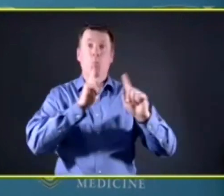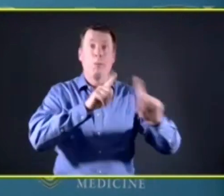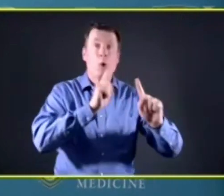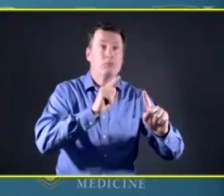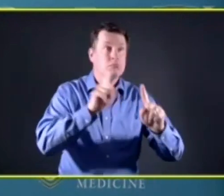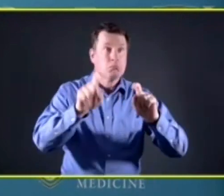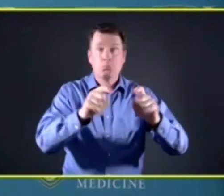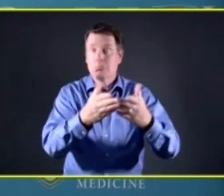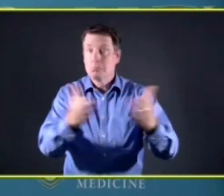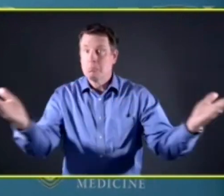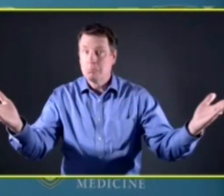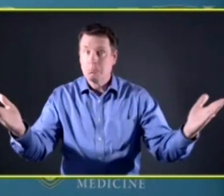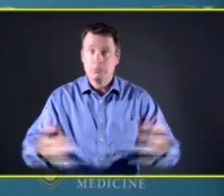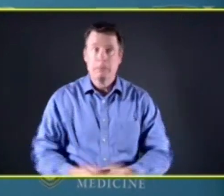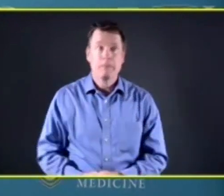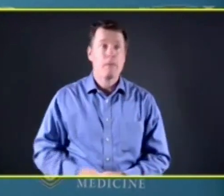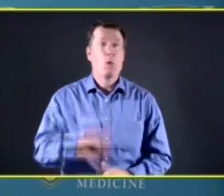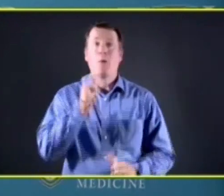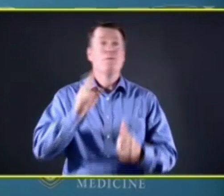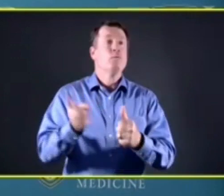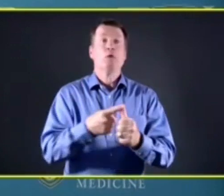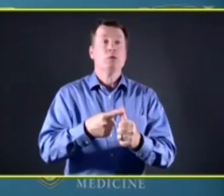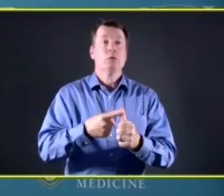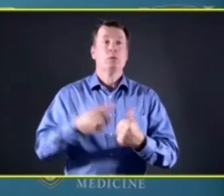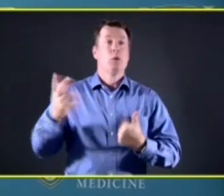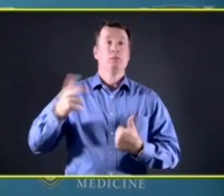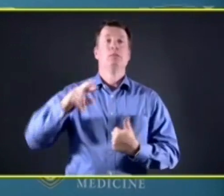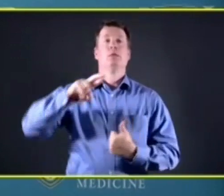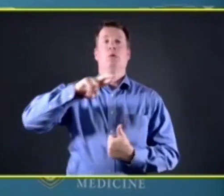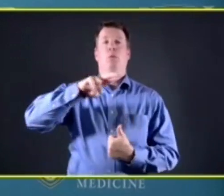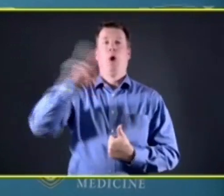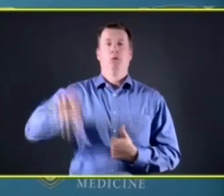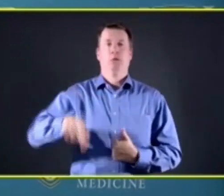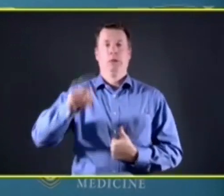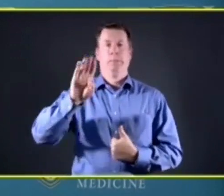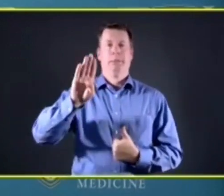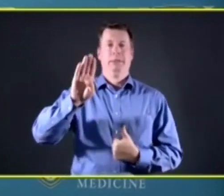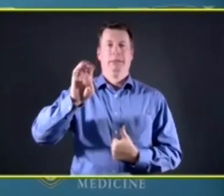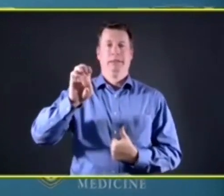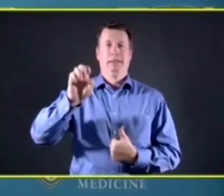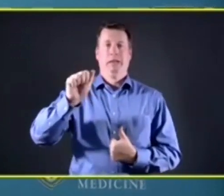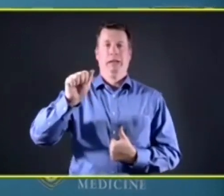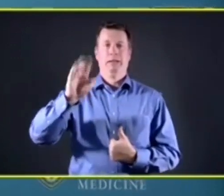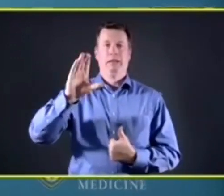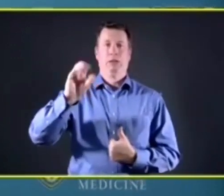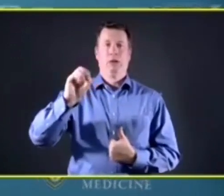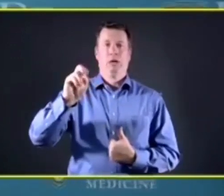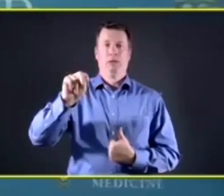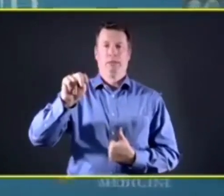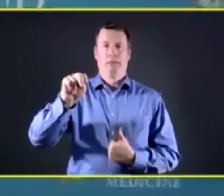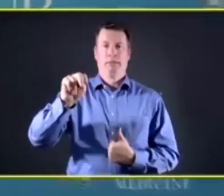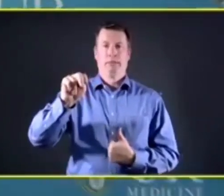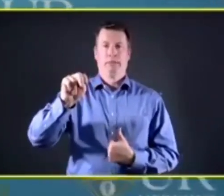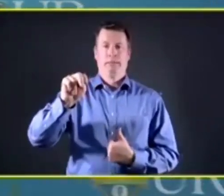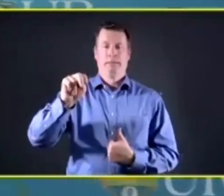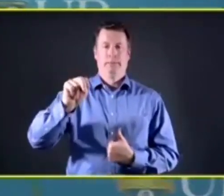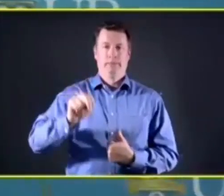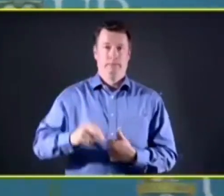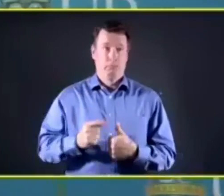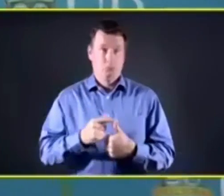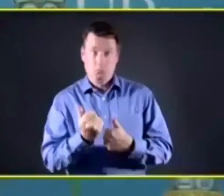we've unmuted you and you get to ask the first question. Yeah, Dr. Kiefer, there's